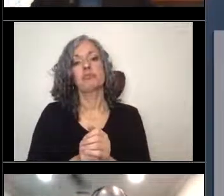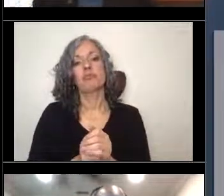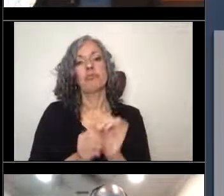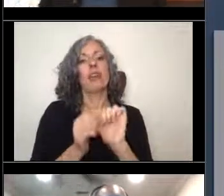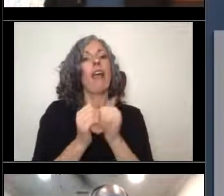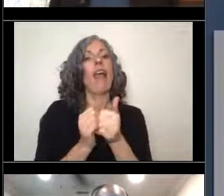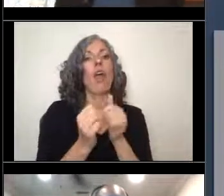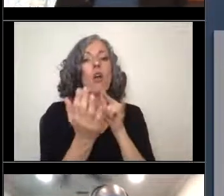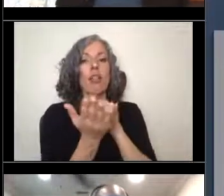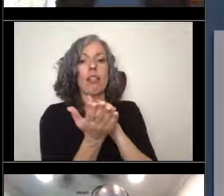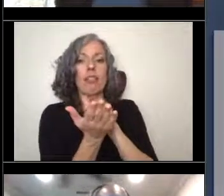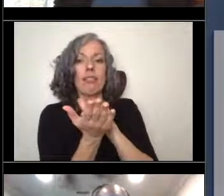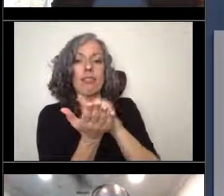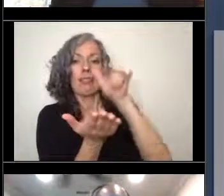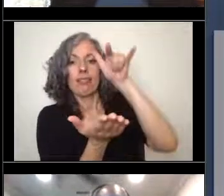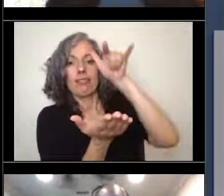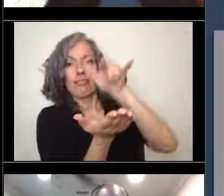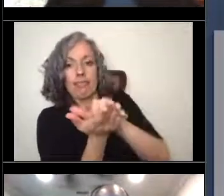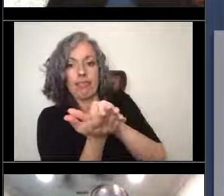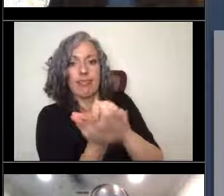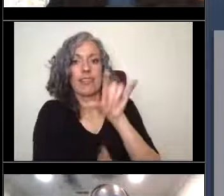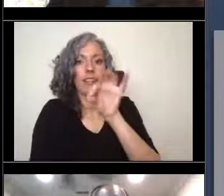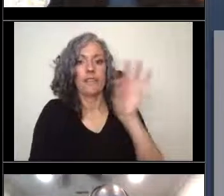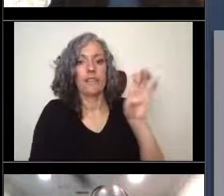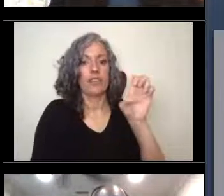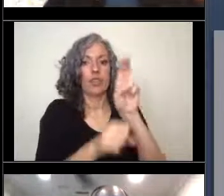fees could be used. I think,